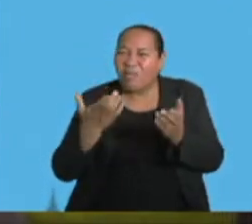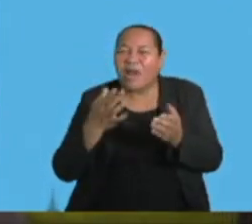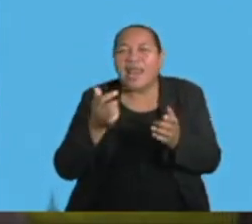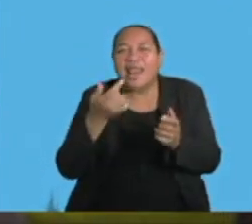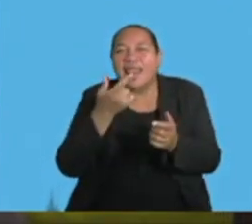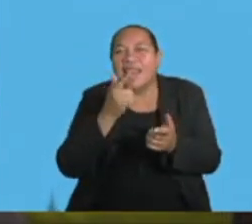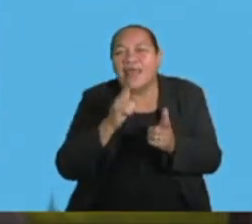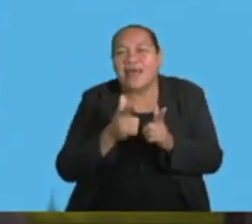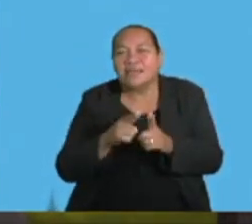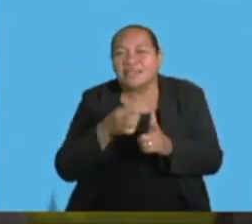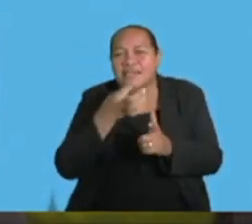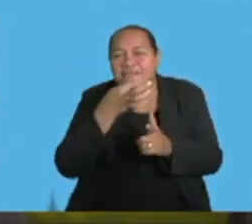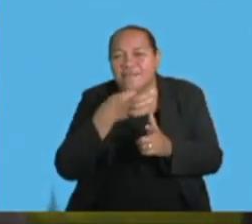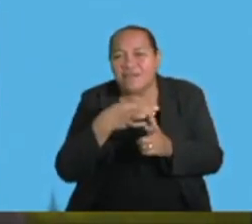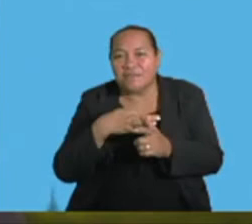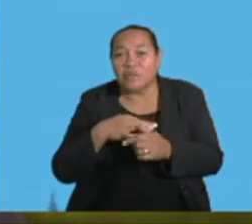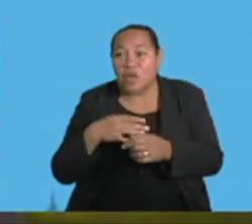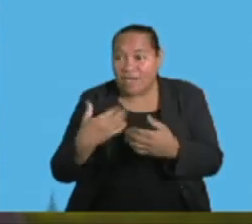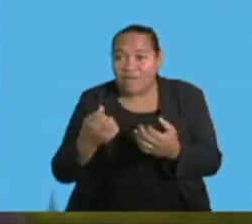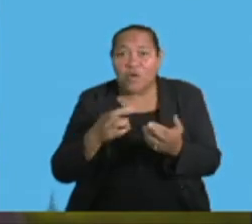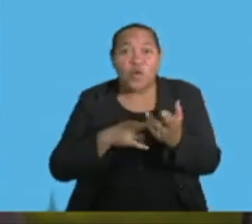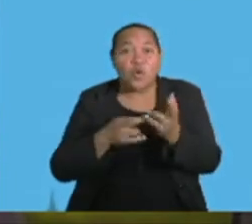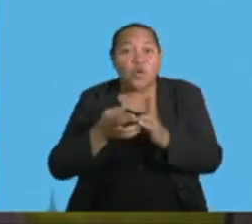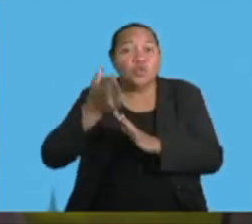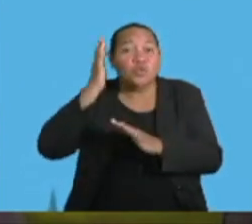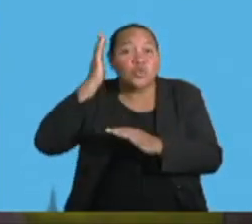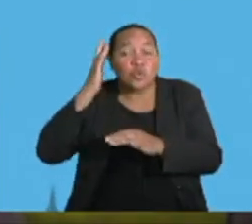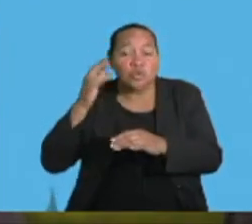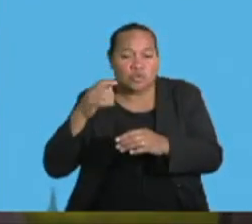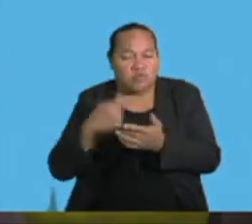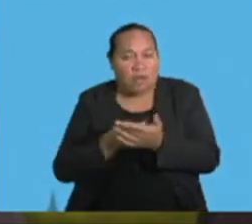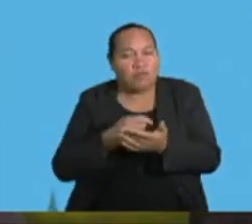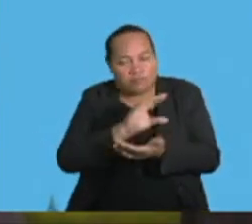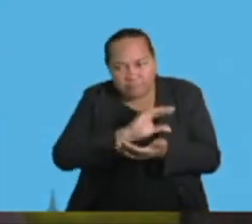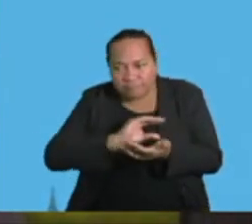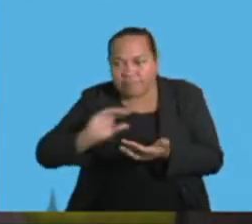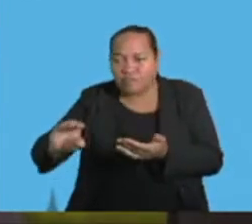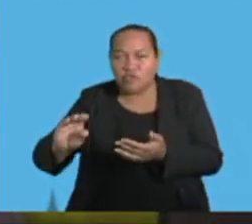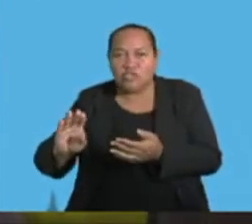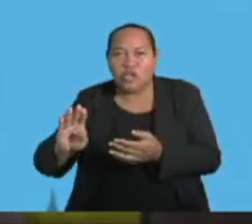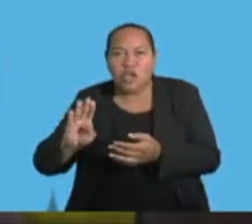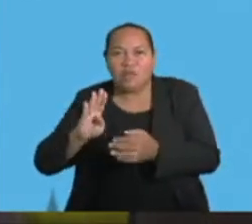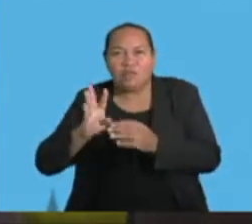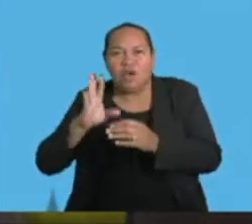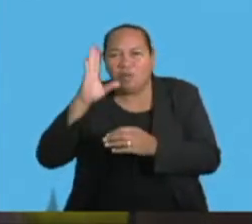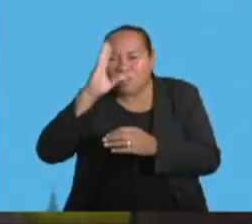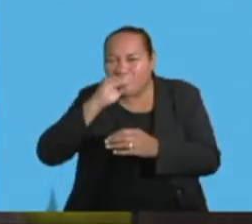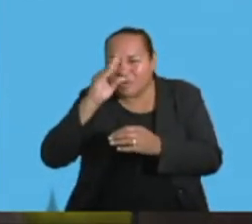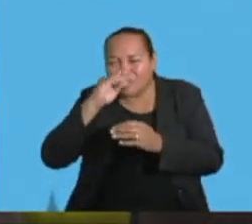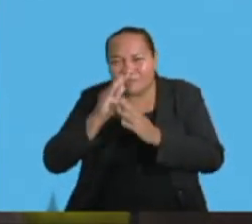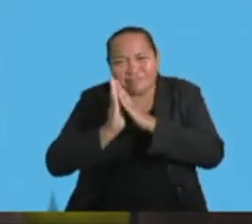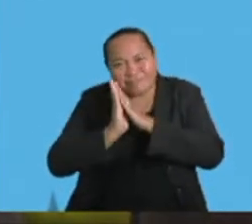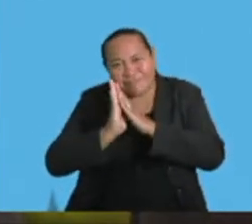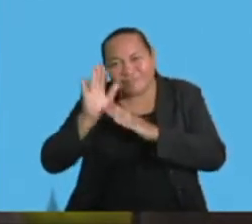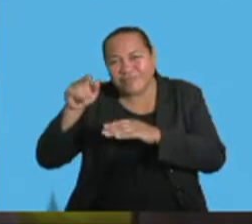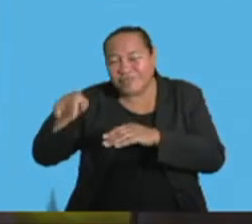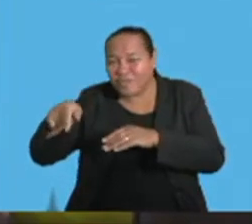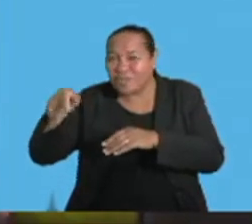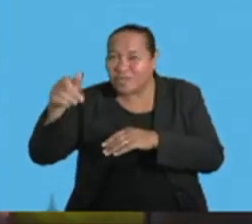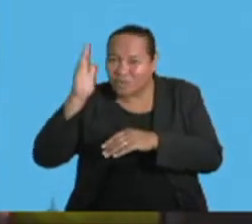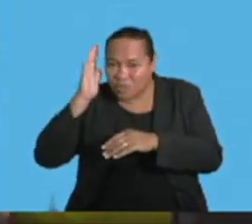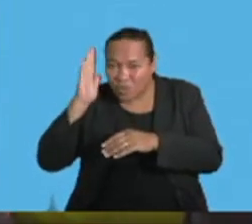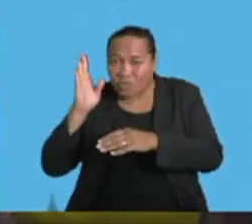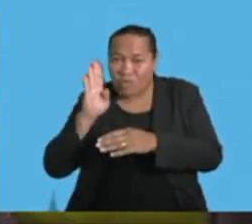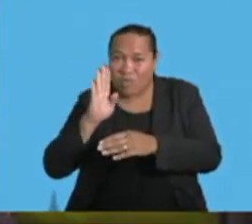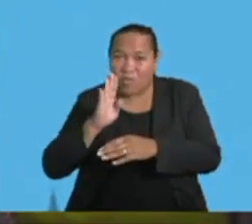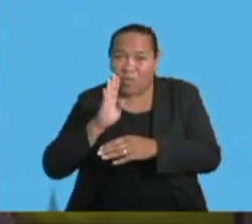young people, rural schools. We have had investment in rural schools. Boarding schools have been created in rural areas. And we have access to